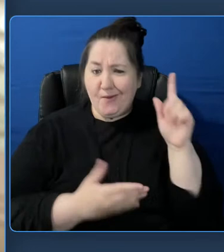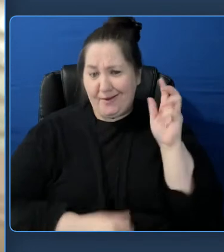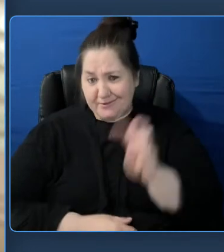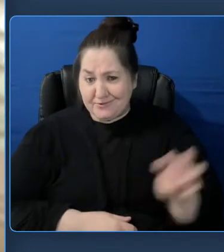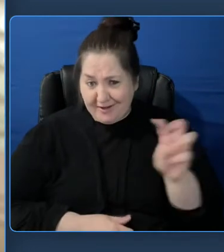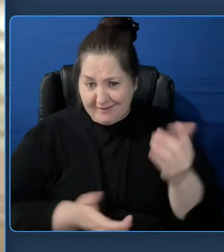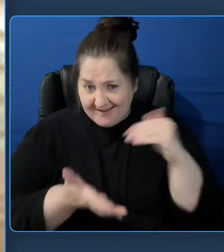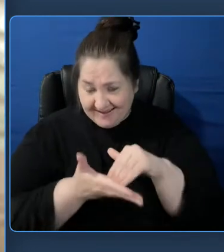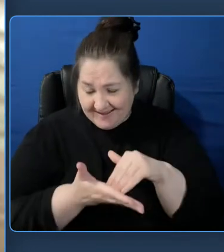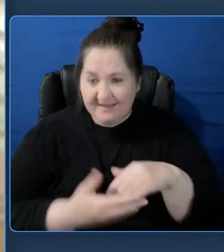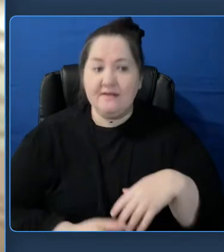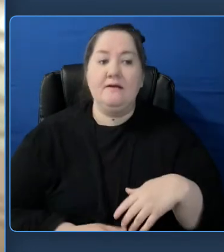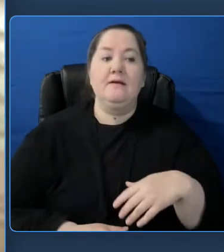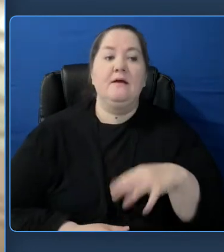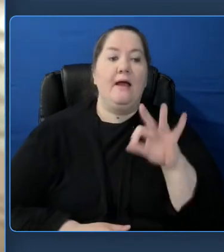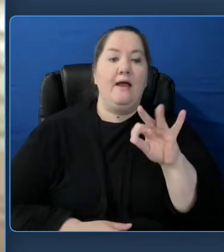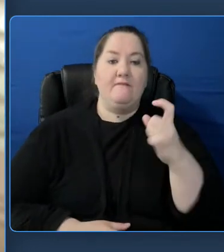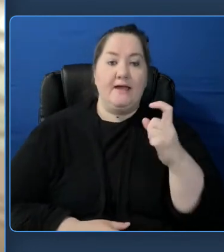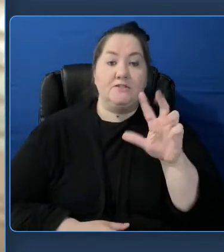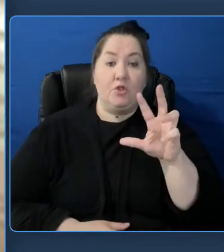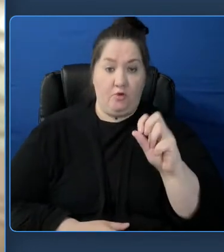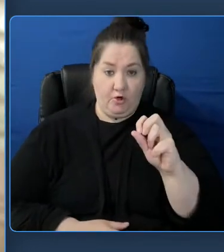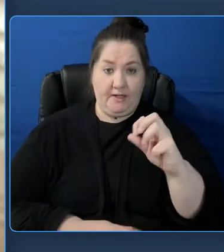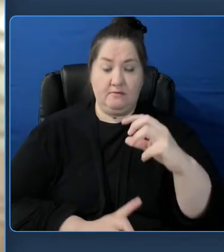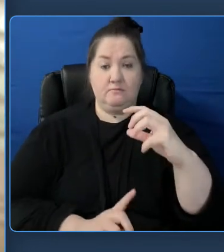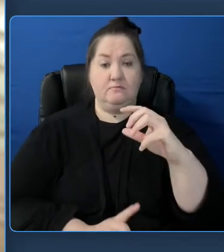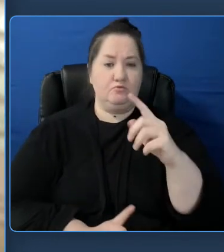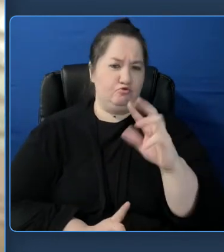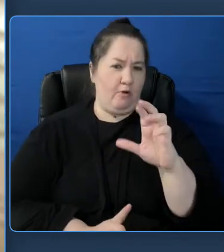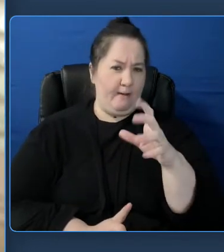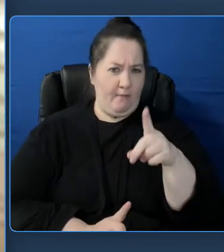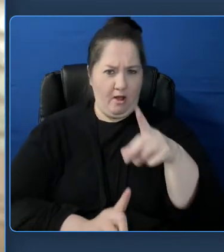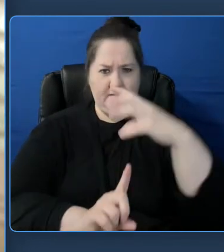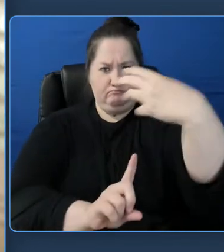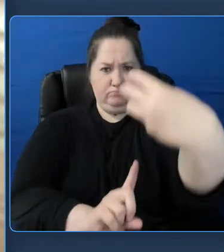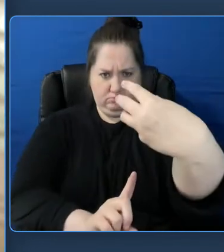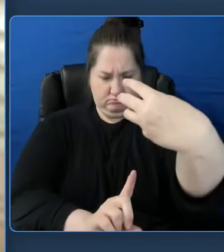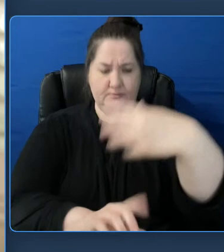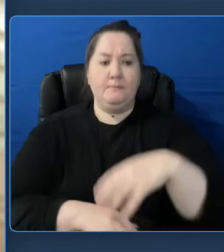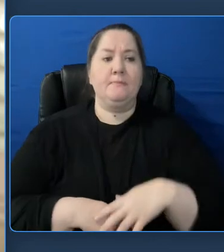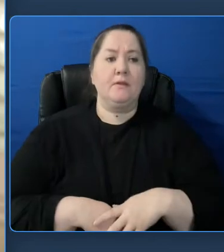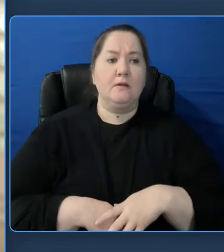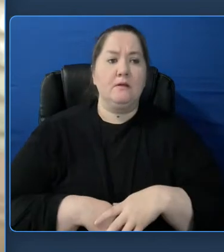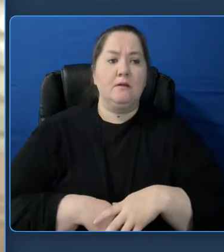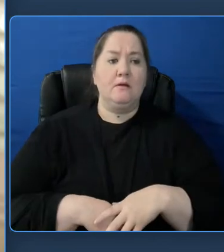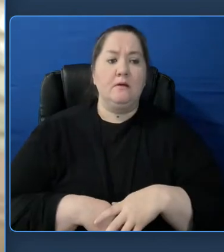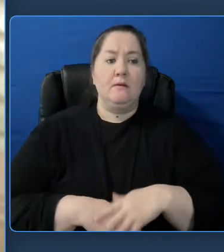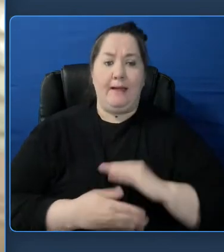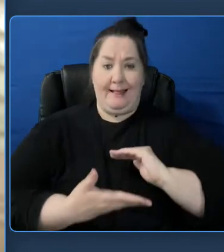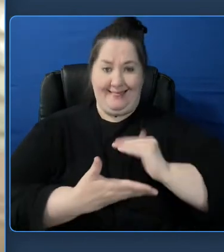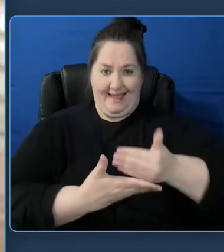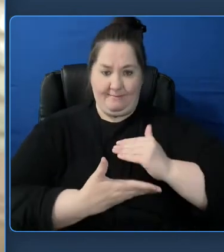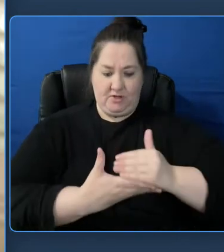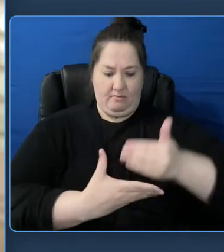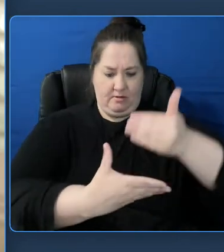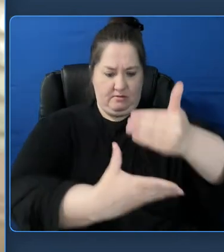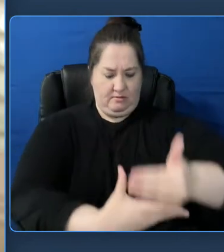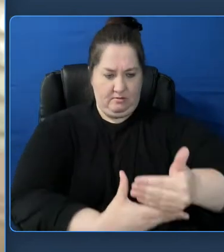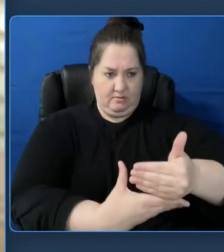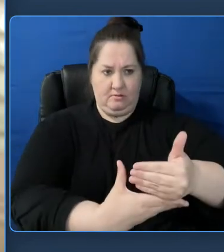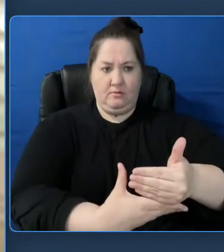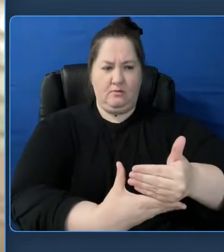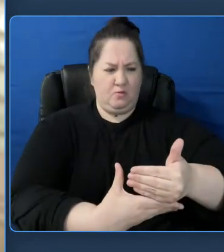traveling. So I've got an FX30 on a small tripod. I have my my laptop is sitting on what's